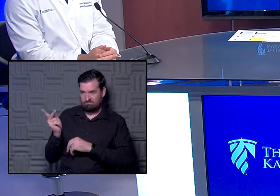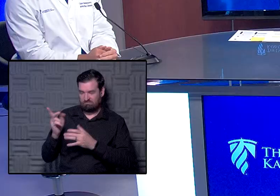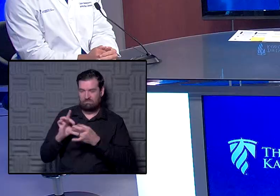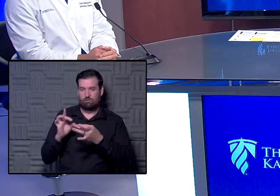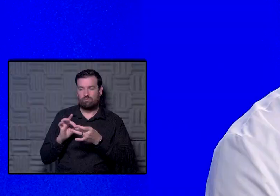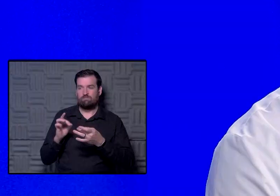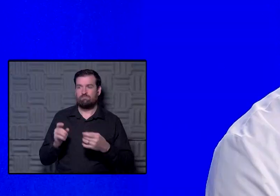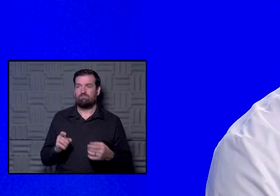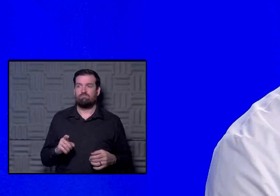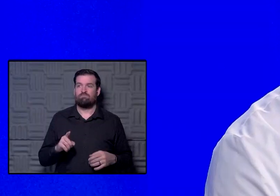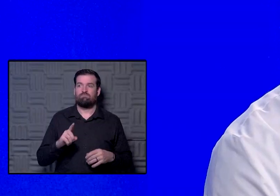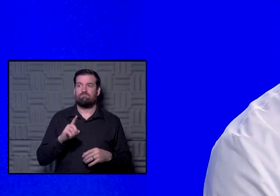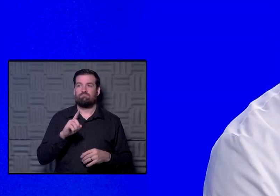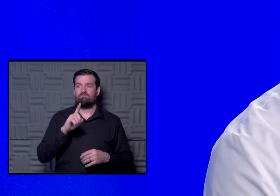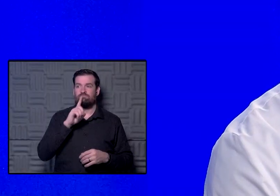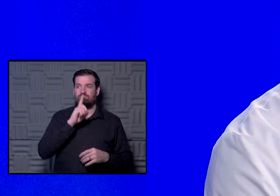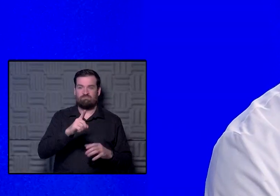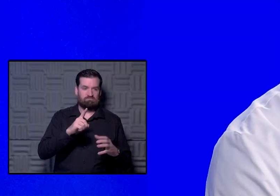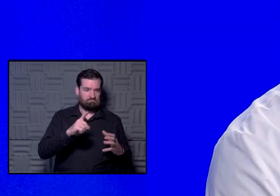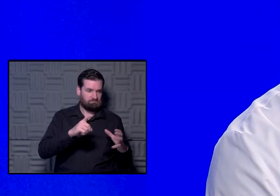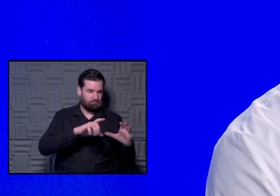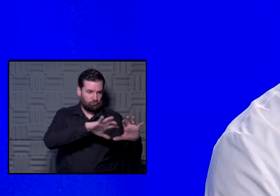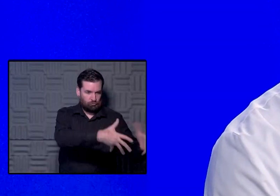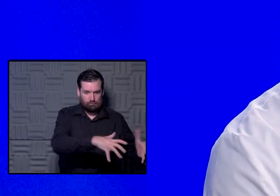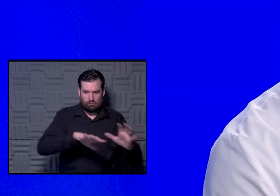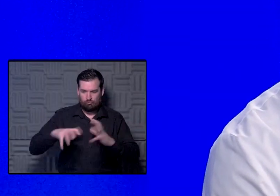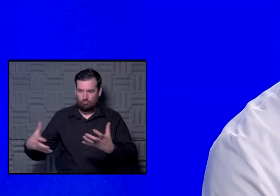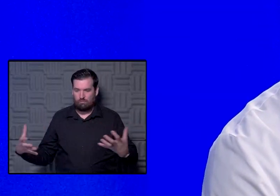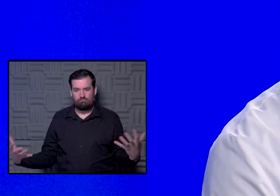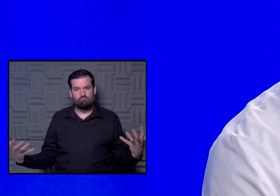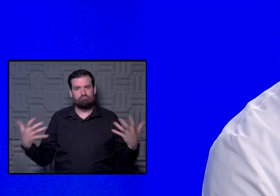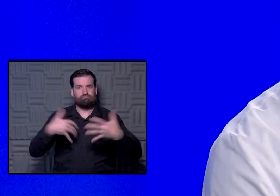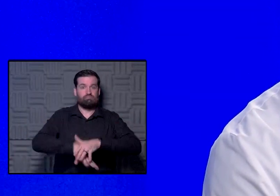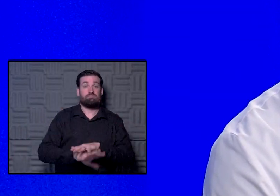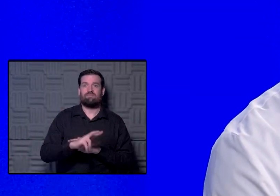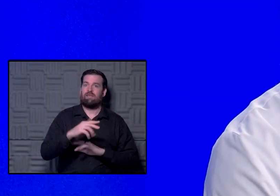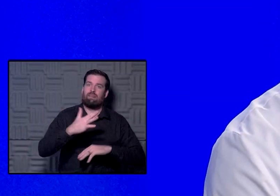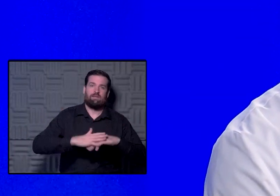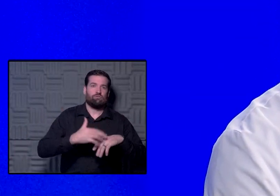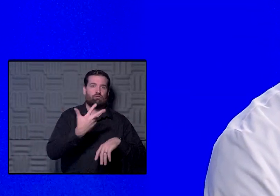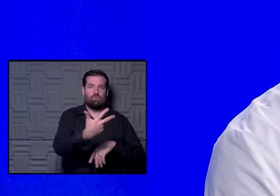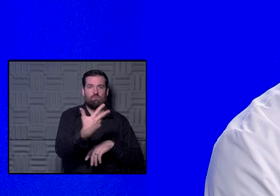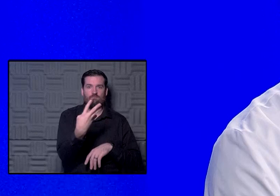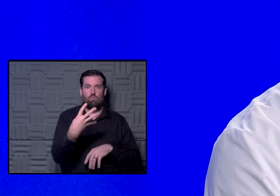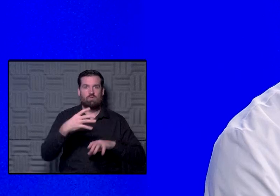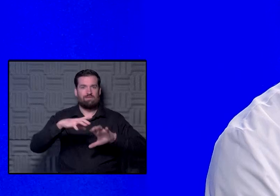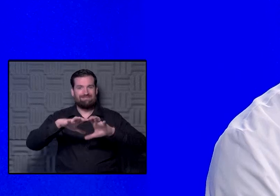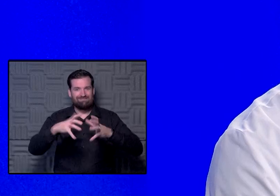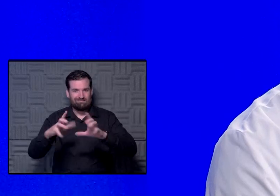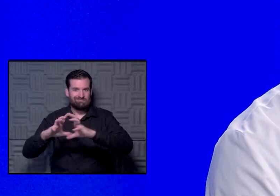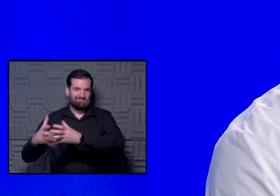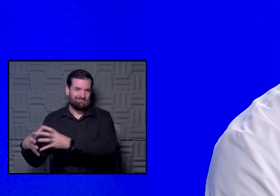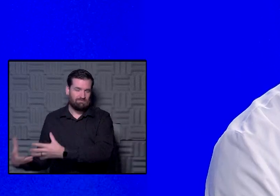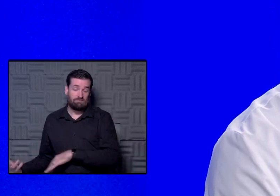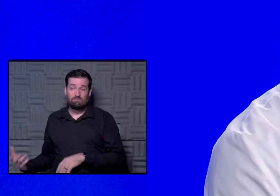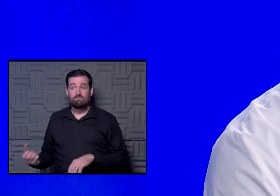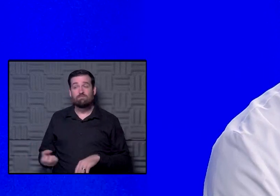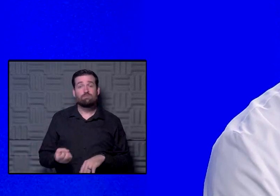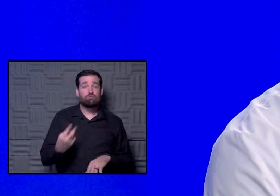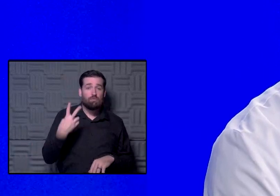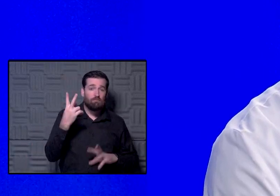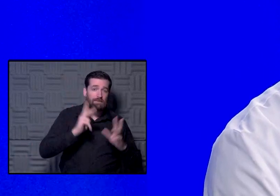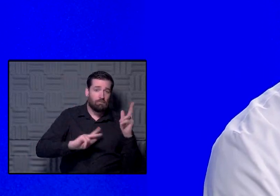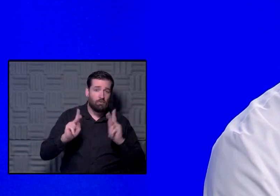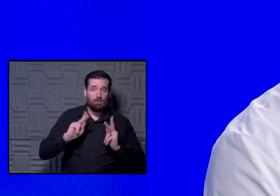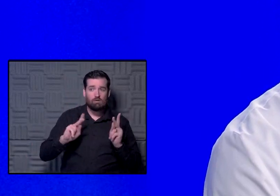talked about, is really the intersection of those bubbles. It's probably 3 or 4 different family bubbles at that point. With 12 people,